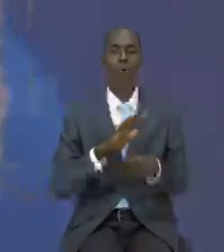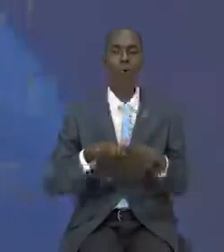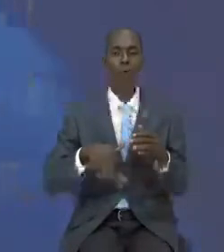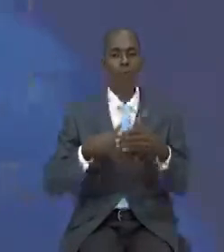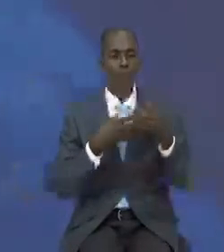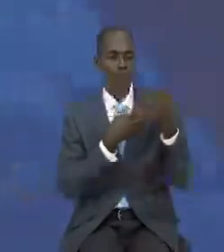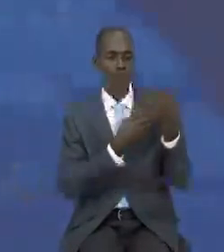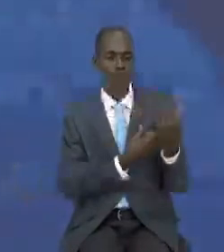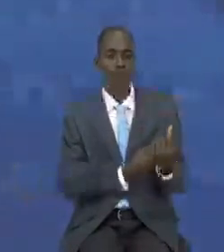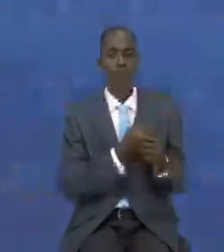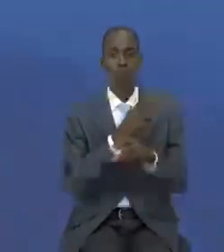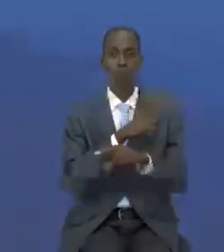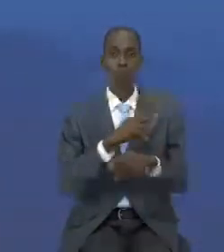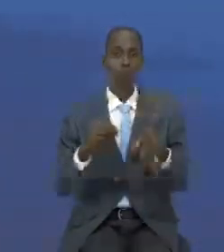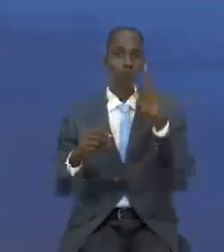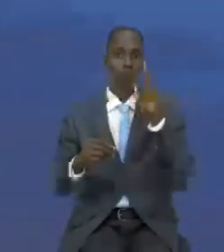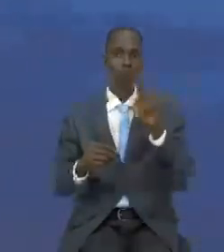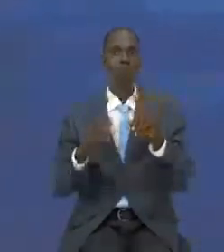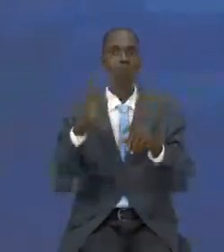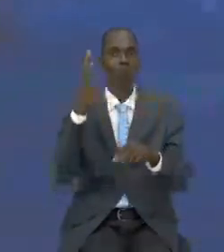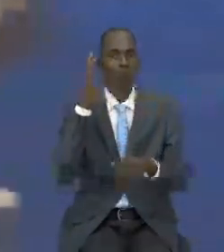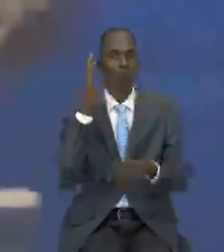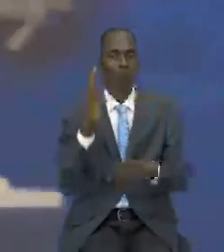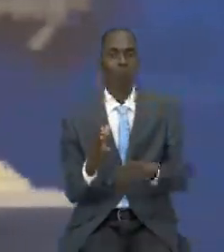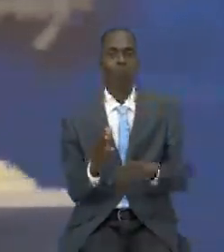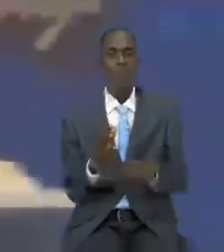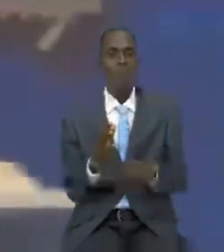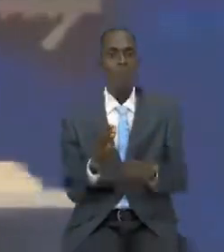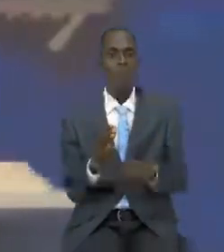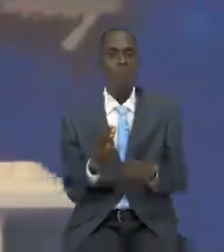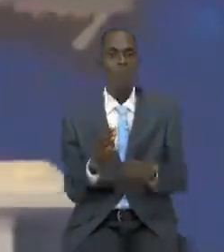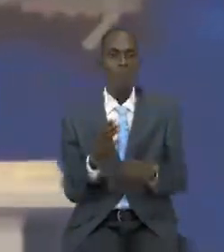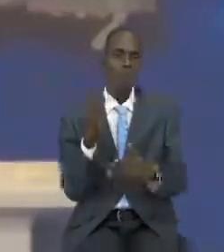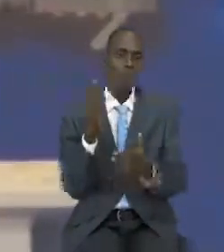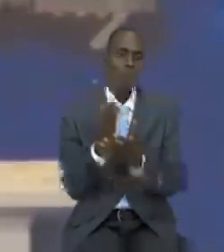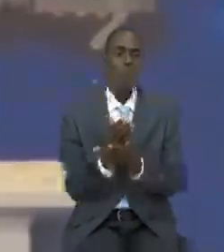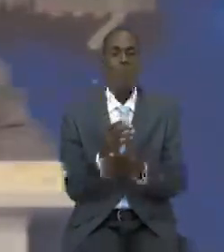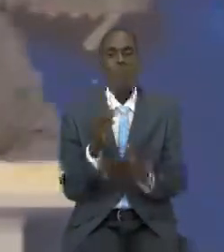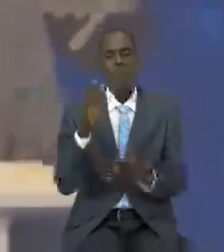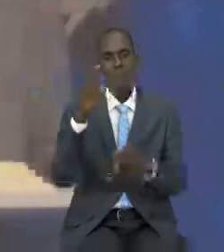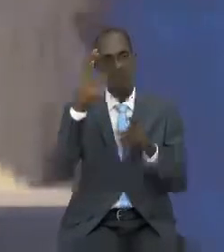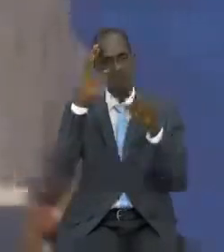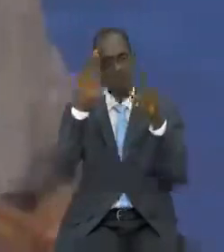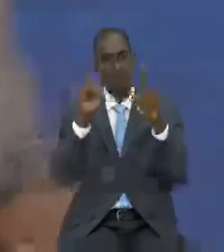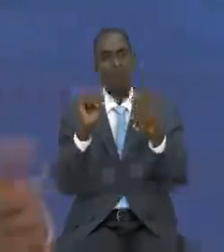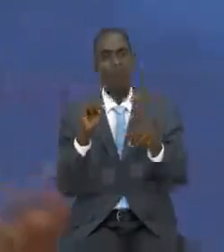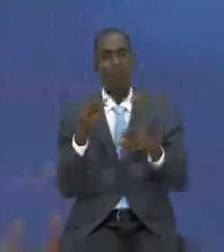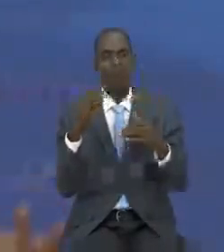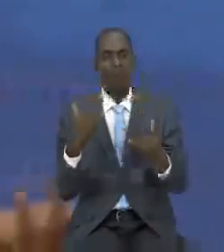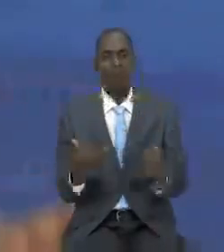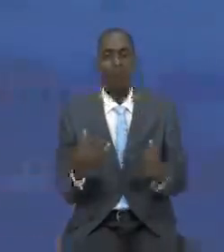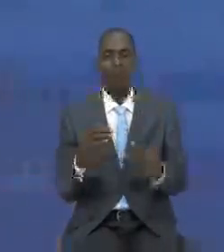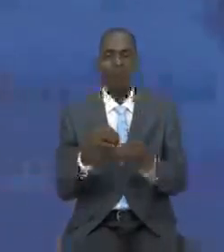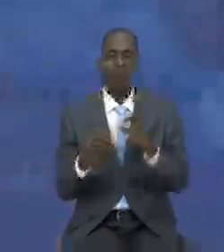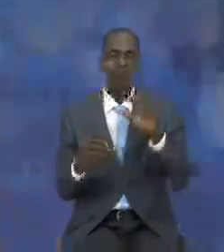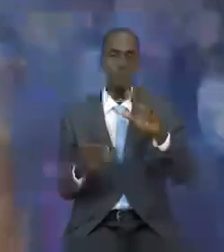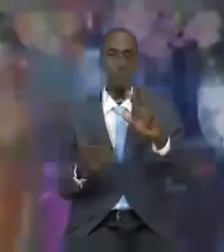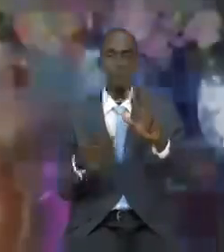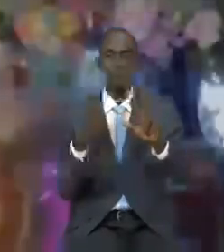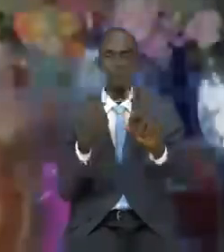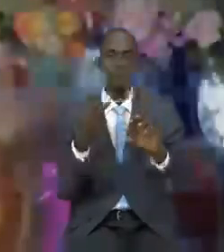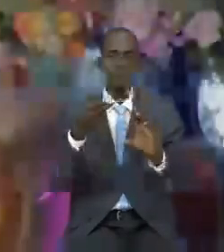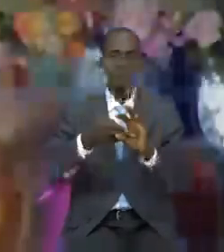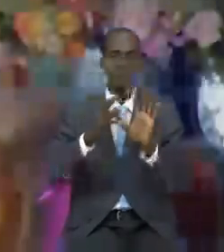no man forbidding him. Number three here, the partakers of the consummate kingdom.